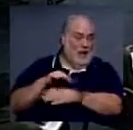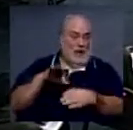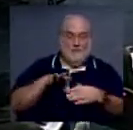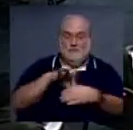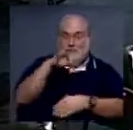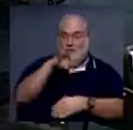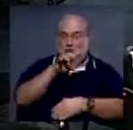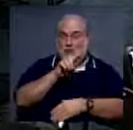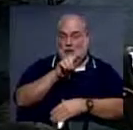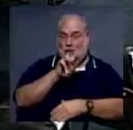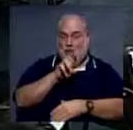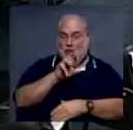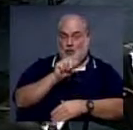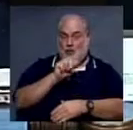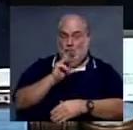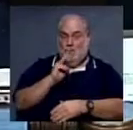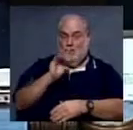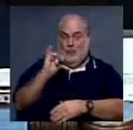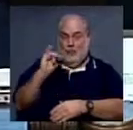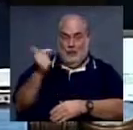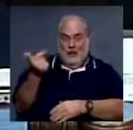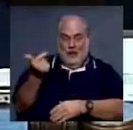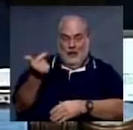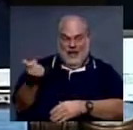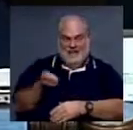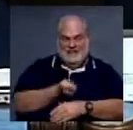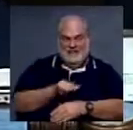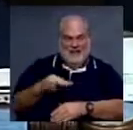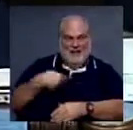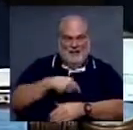of us were asked to buy tickets.